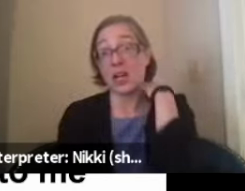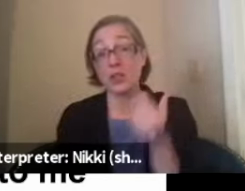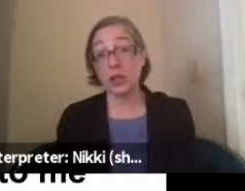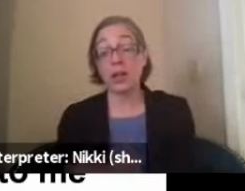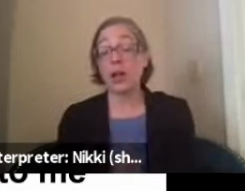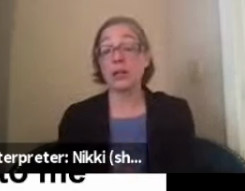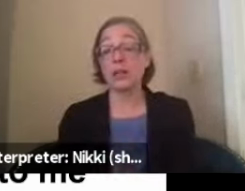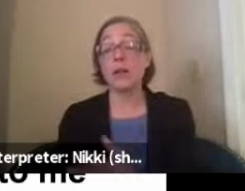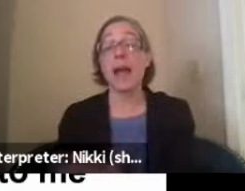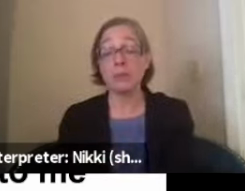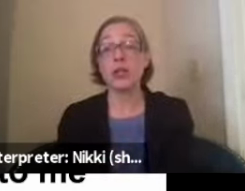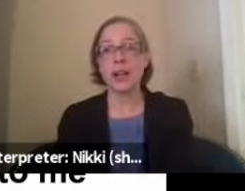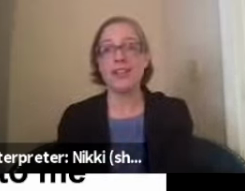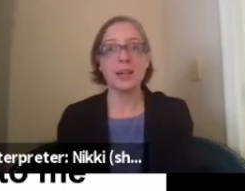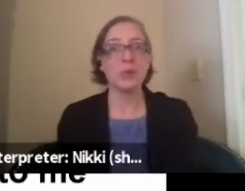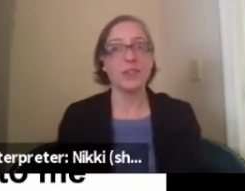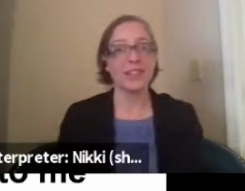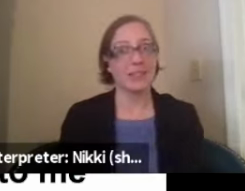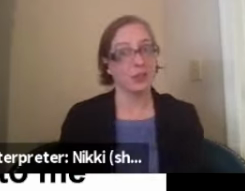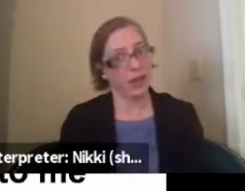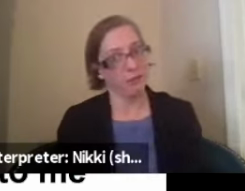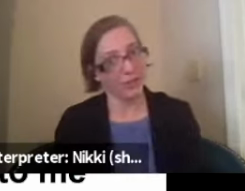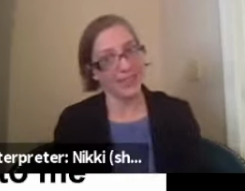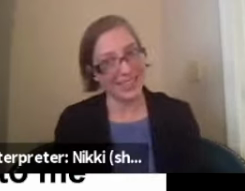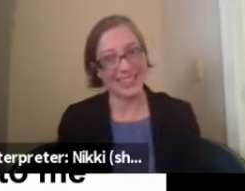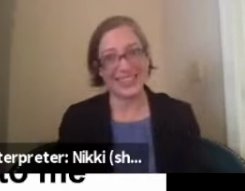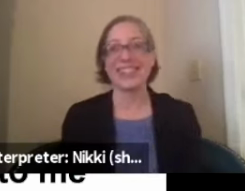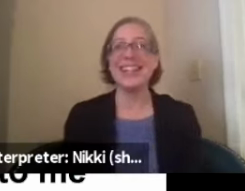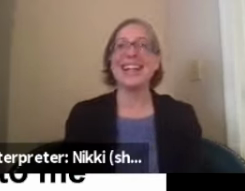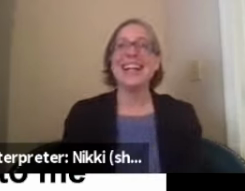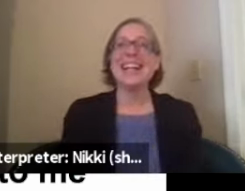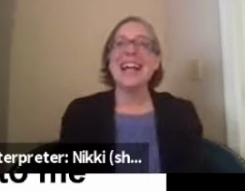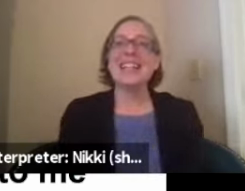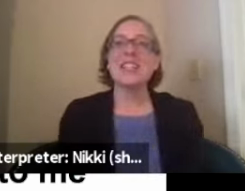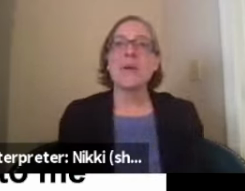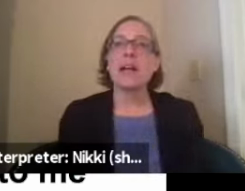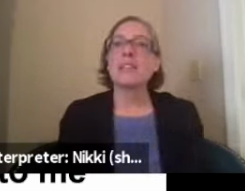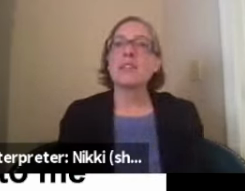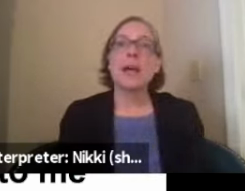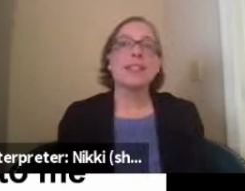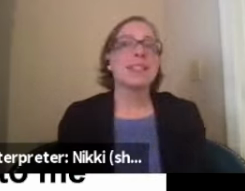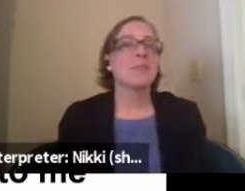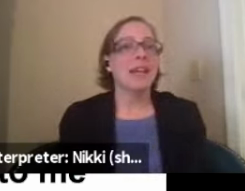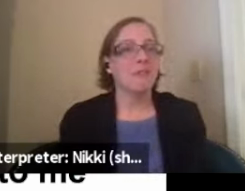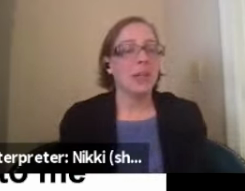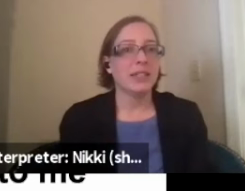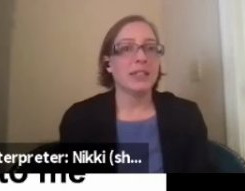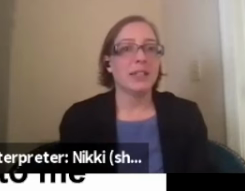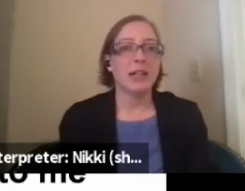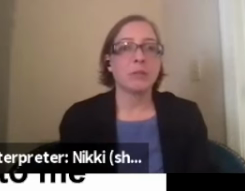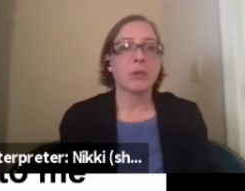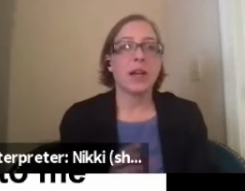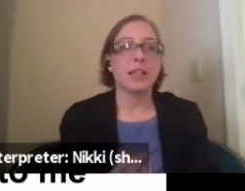understand abstract concepts or things that you can't really see clearly. And so I suspect this may have